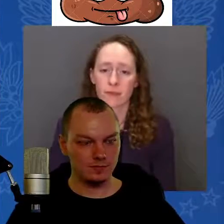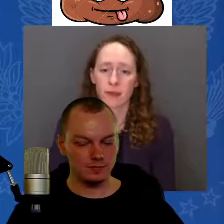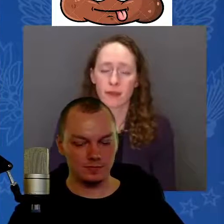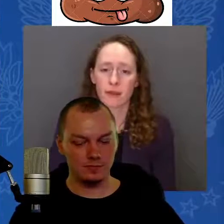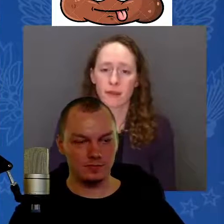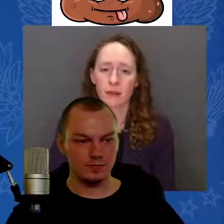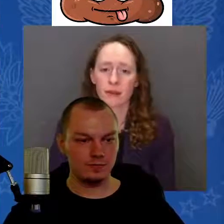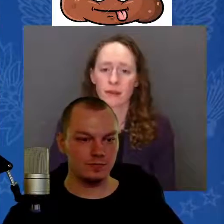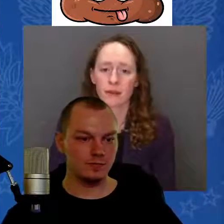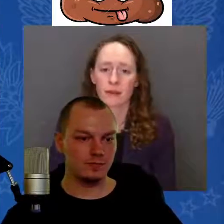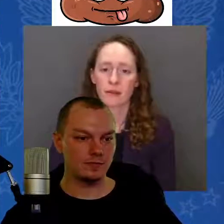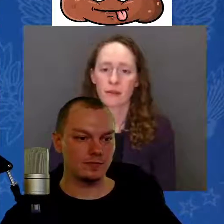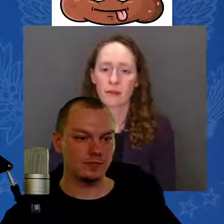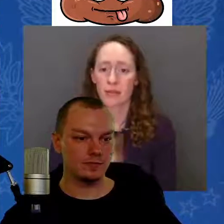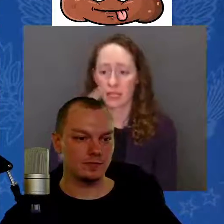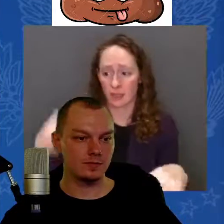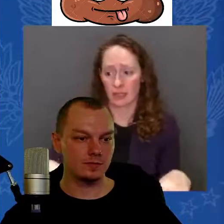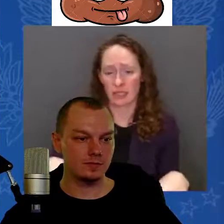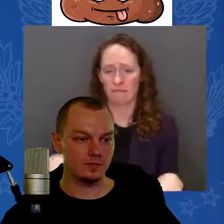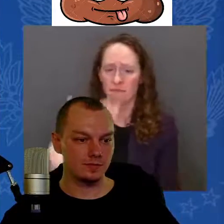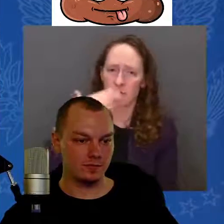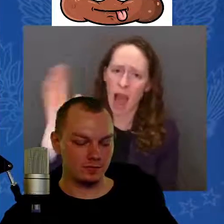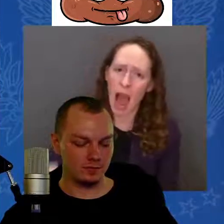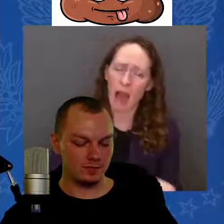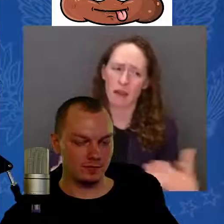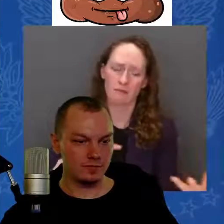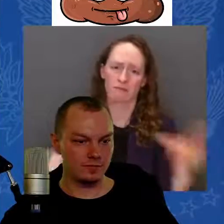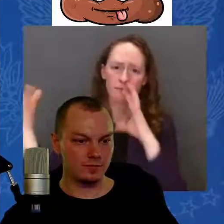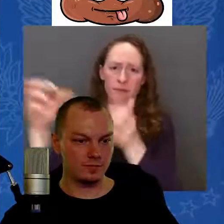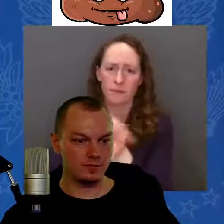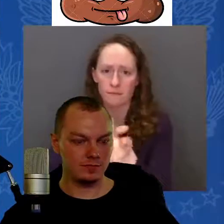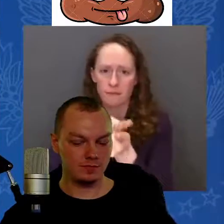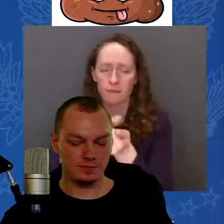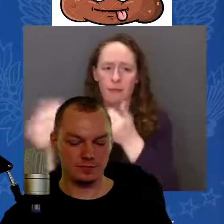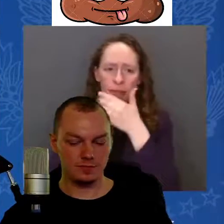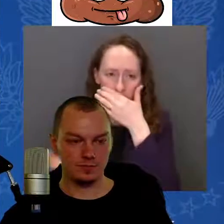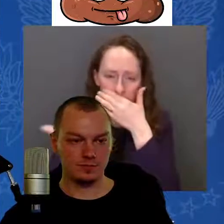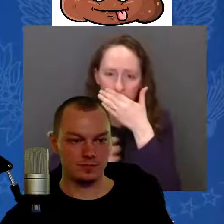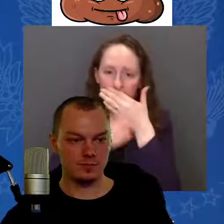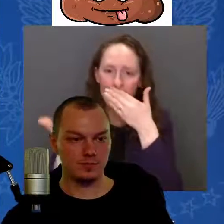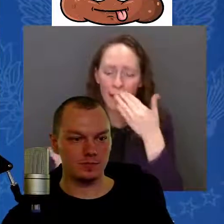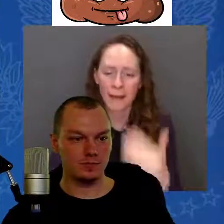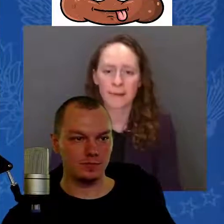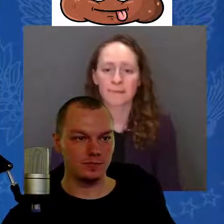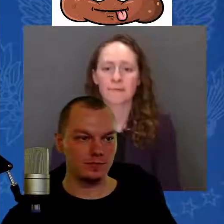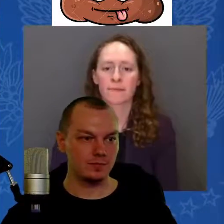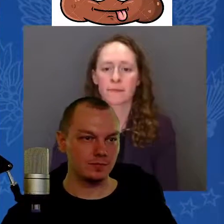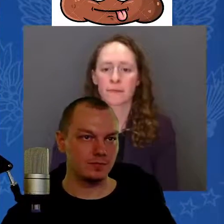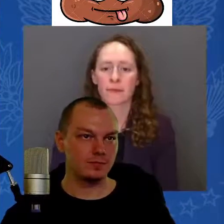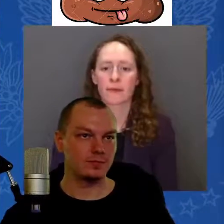And so it's important that as a community we continue to pull together.